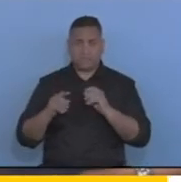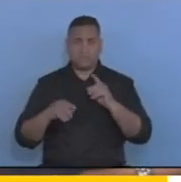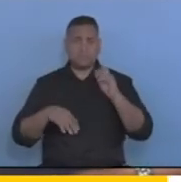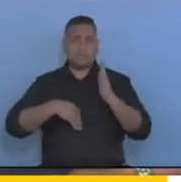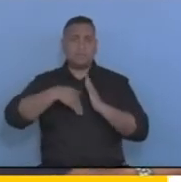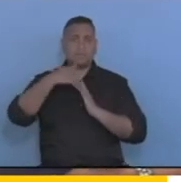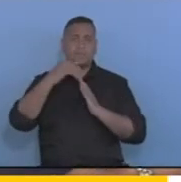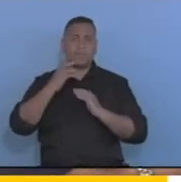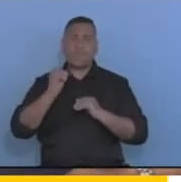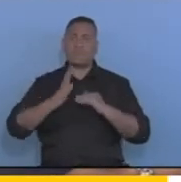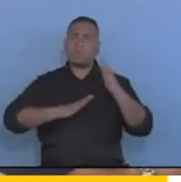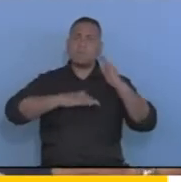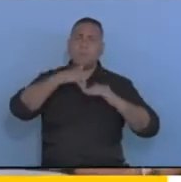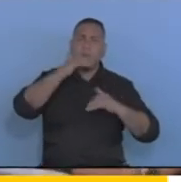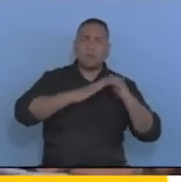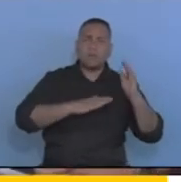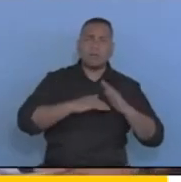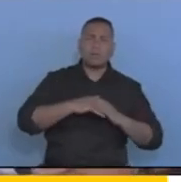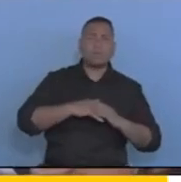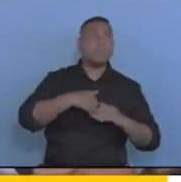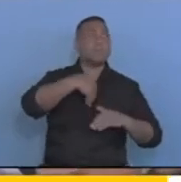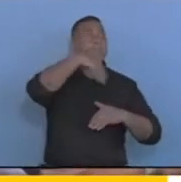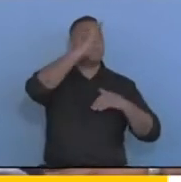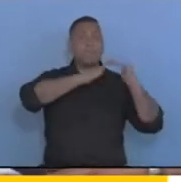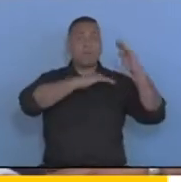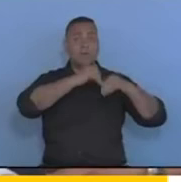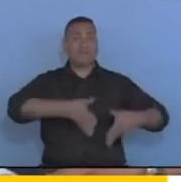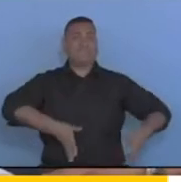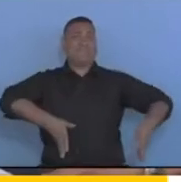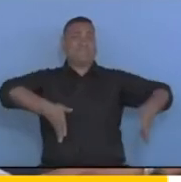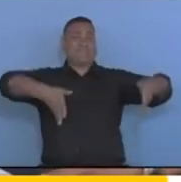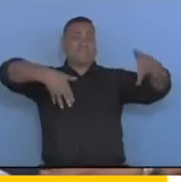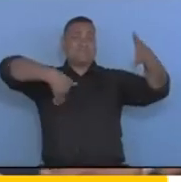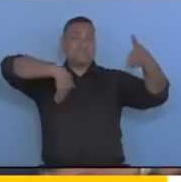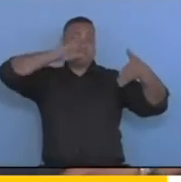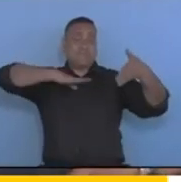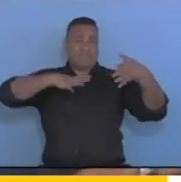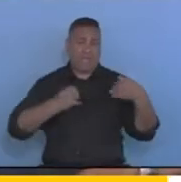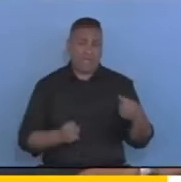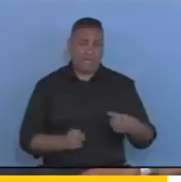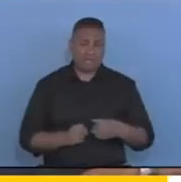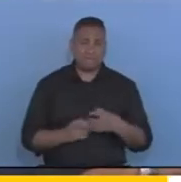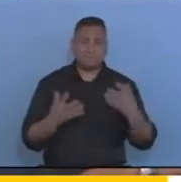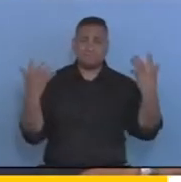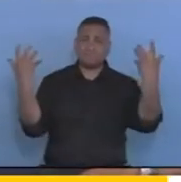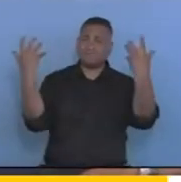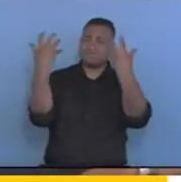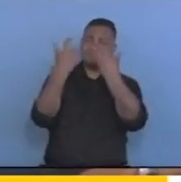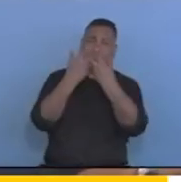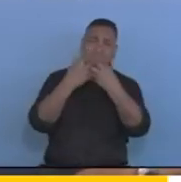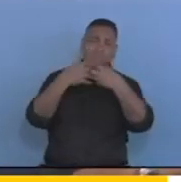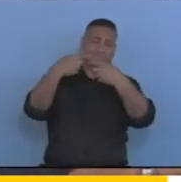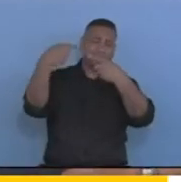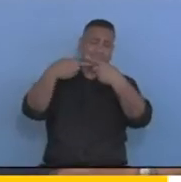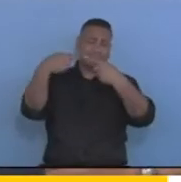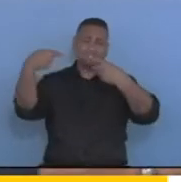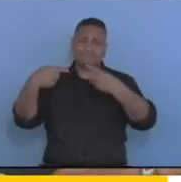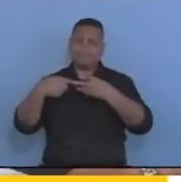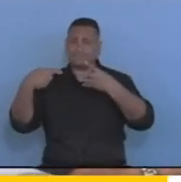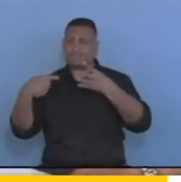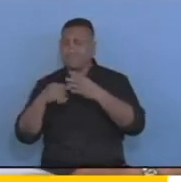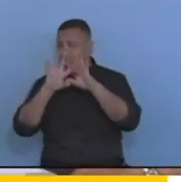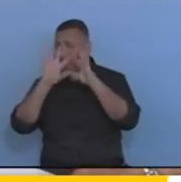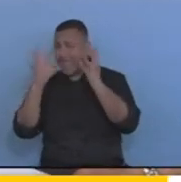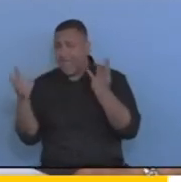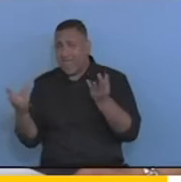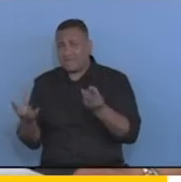building, you need to paint the building as well. So yeah, we aligned in every situation that I teach them. Okay. All right, we get